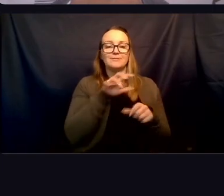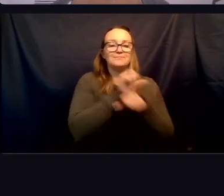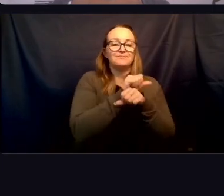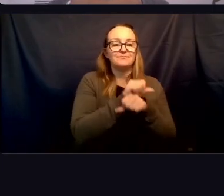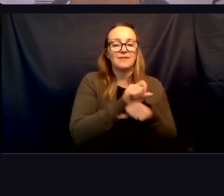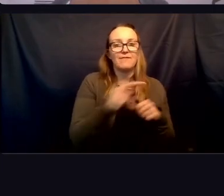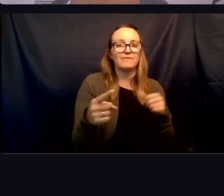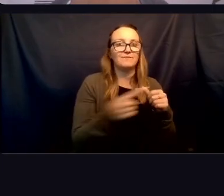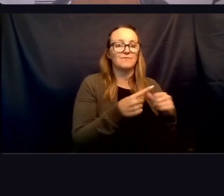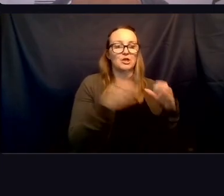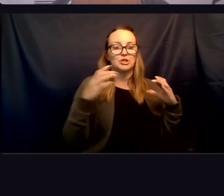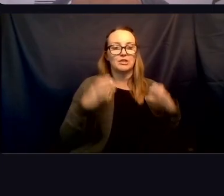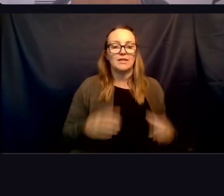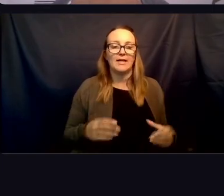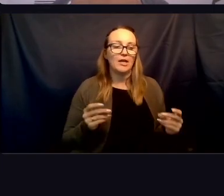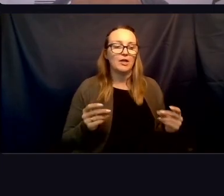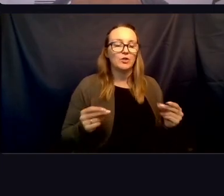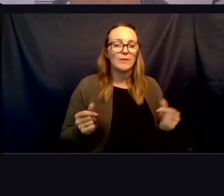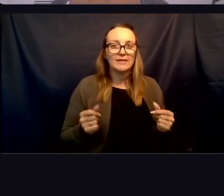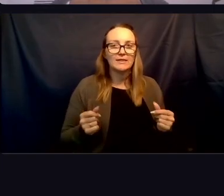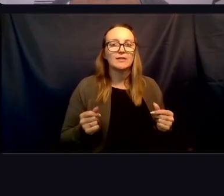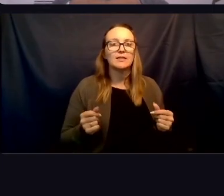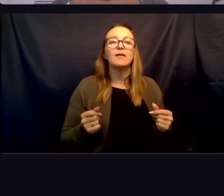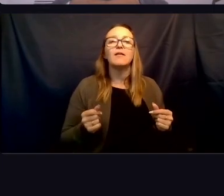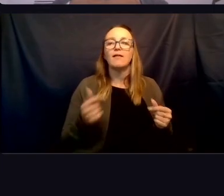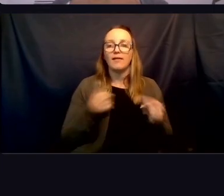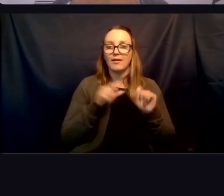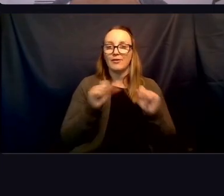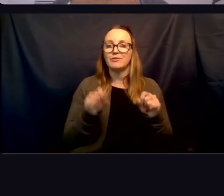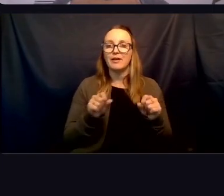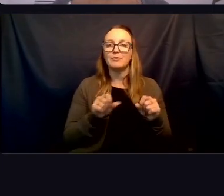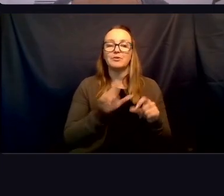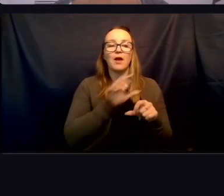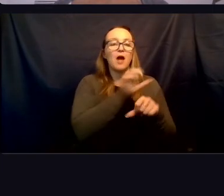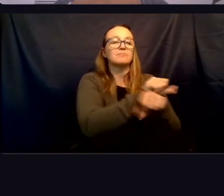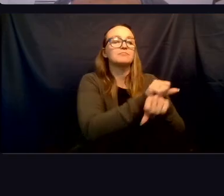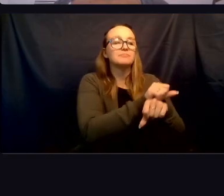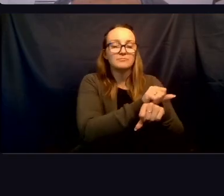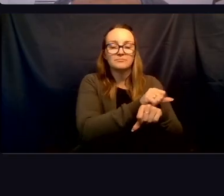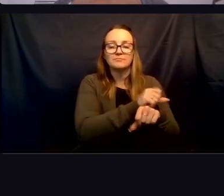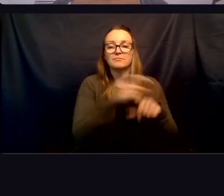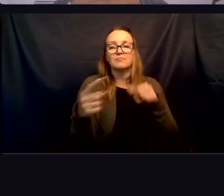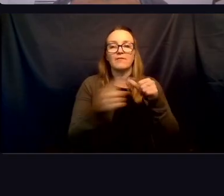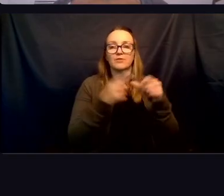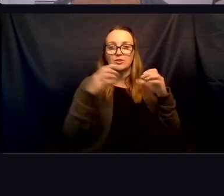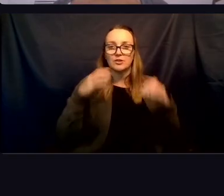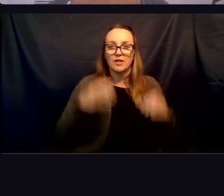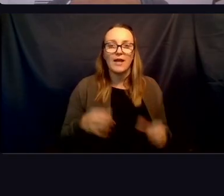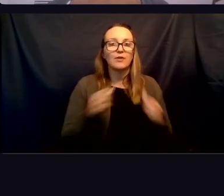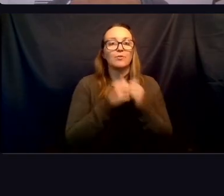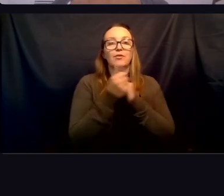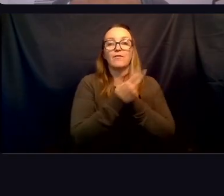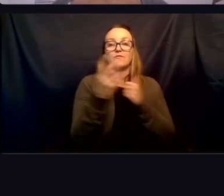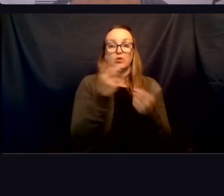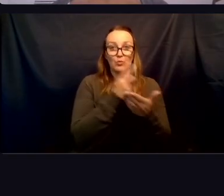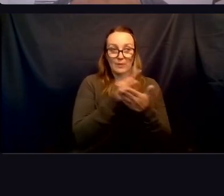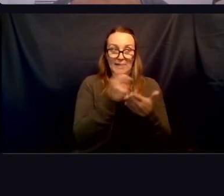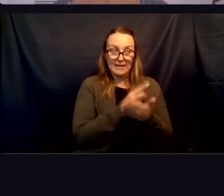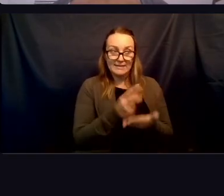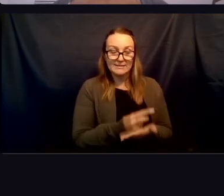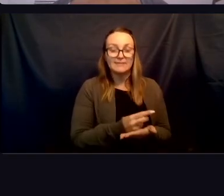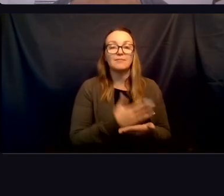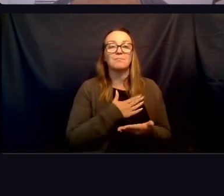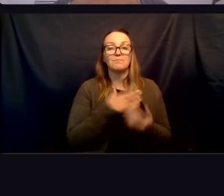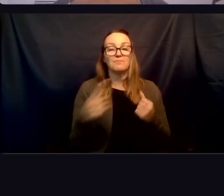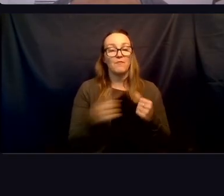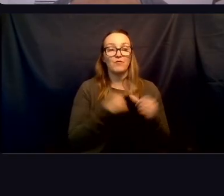relatively quickly. And I was able to lock down my first client within a matter of weeks. And my first client